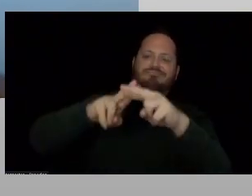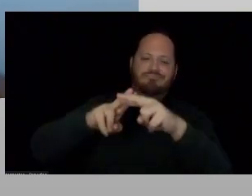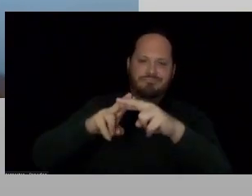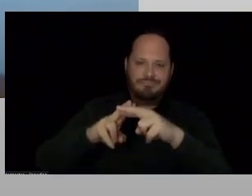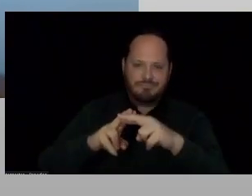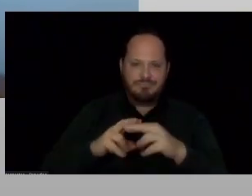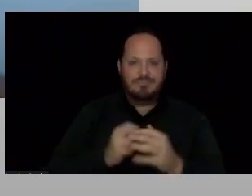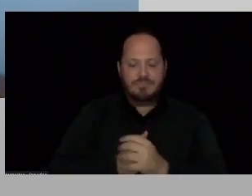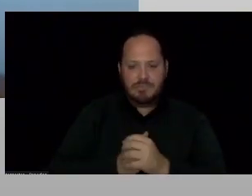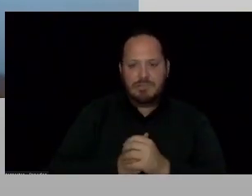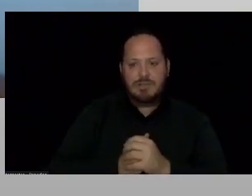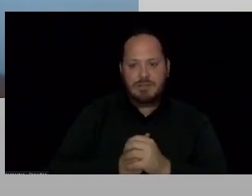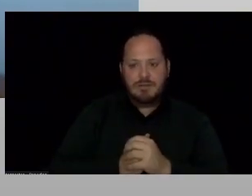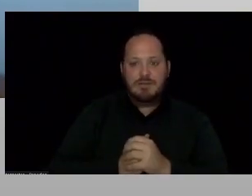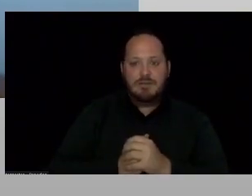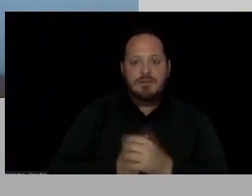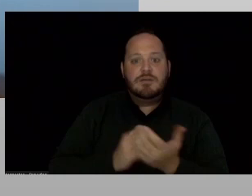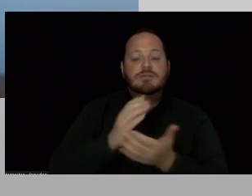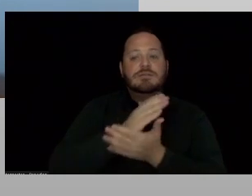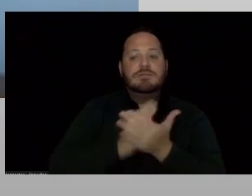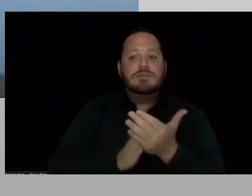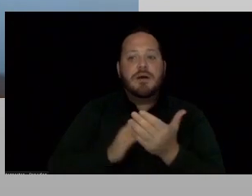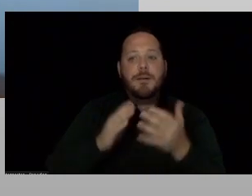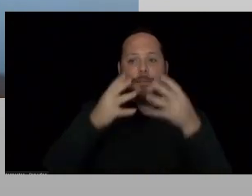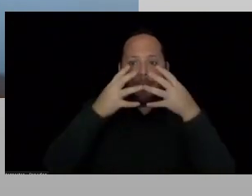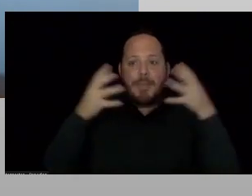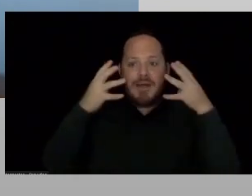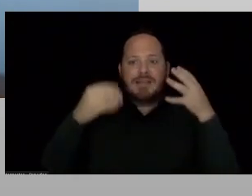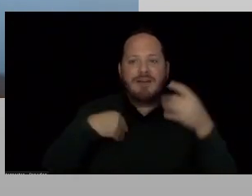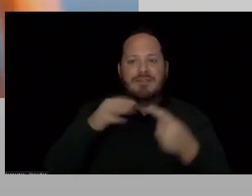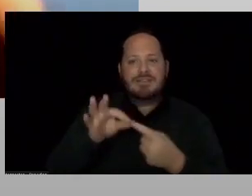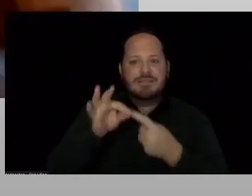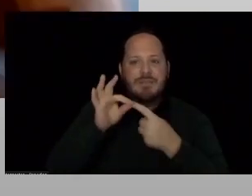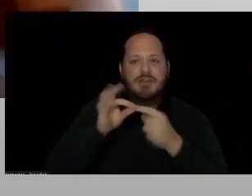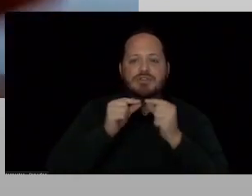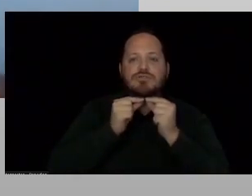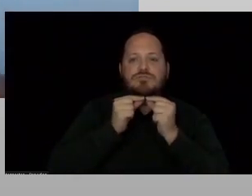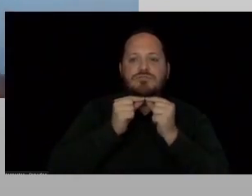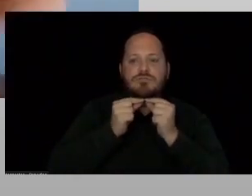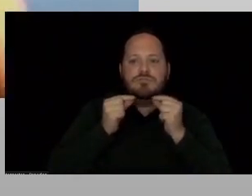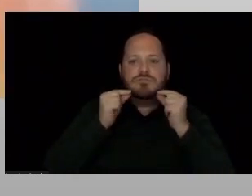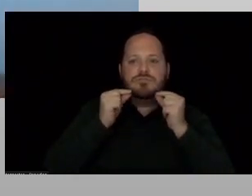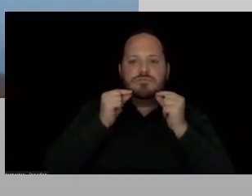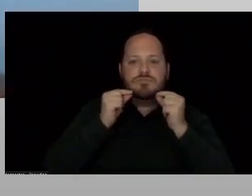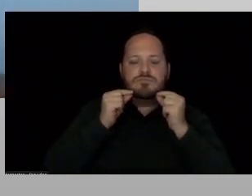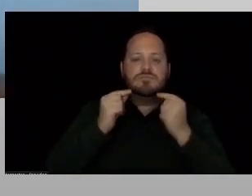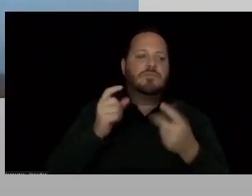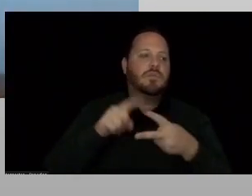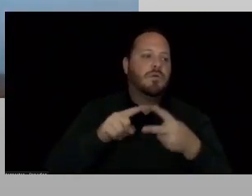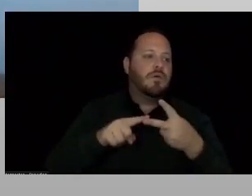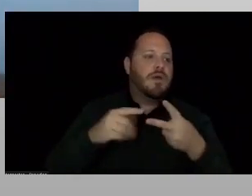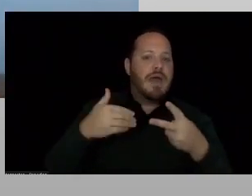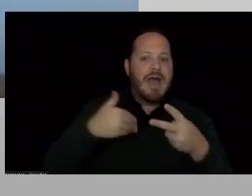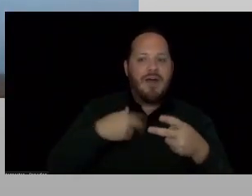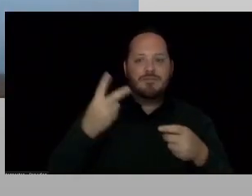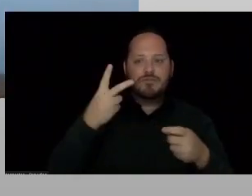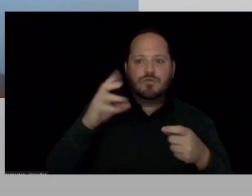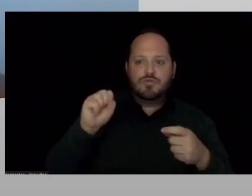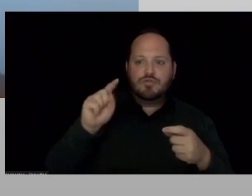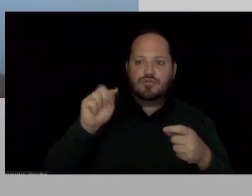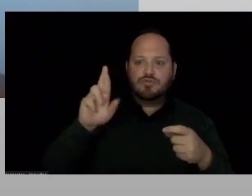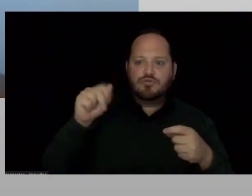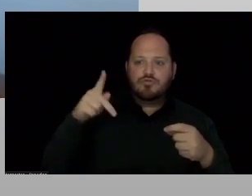fits, some masks have an anchor below the chin to reduce slipping, or two straps that attach behind the back of the head to get a really tight